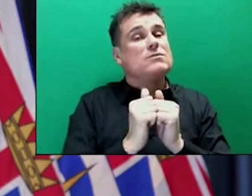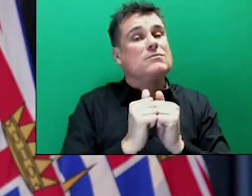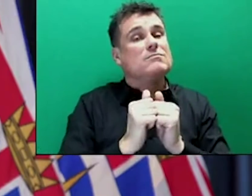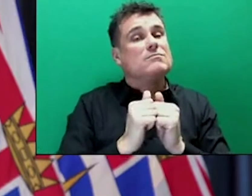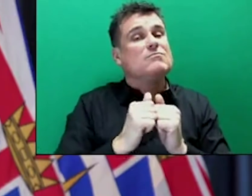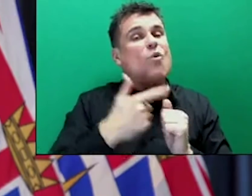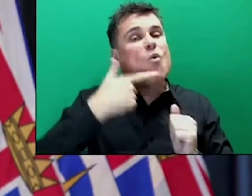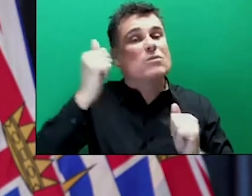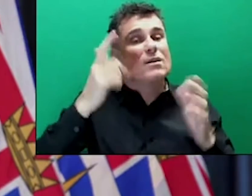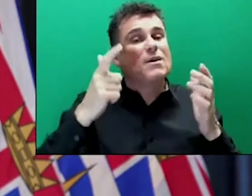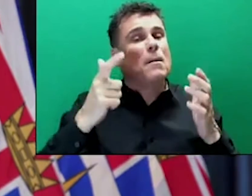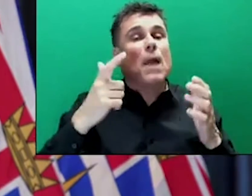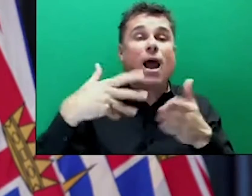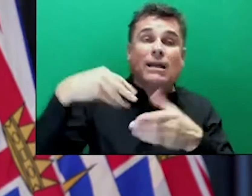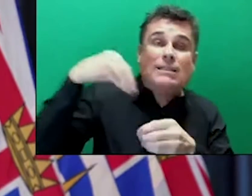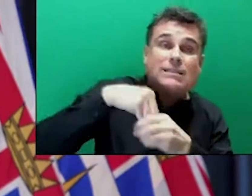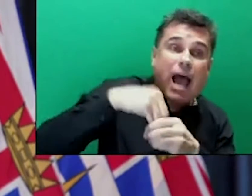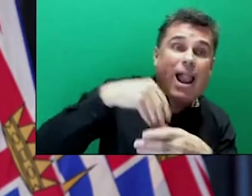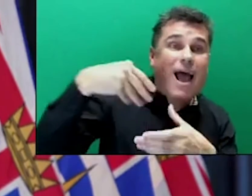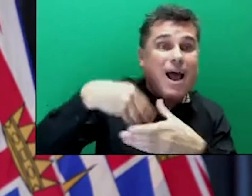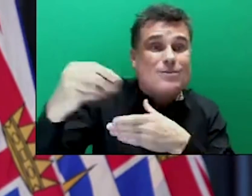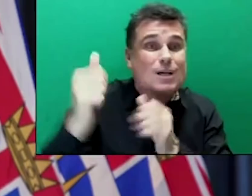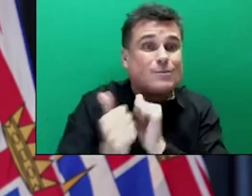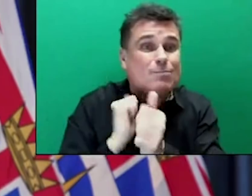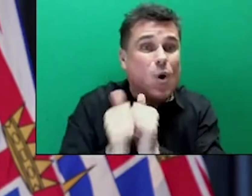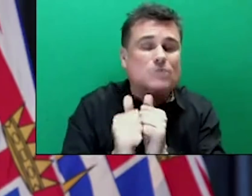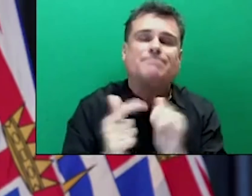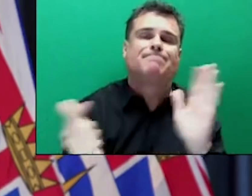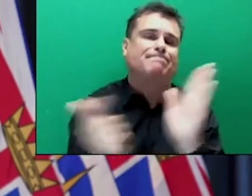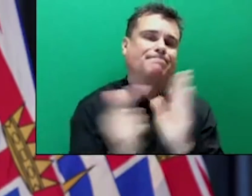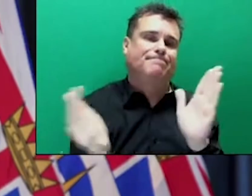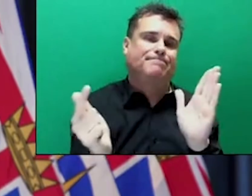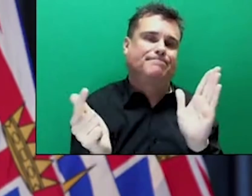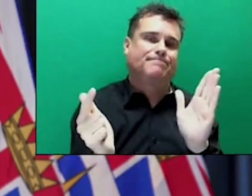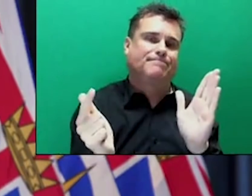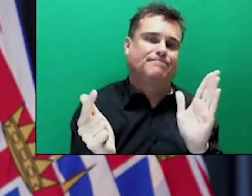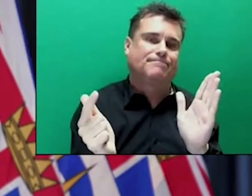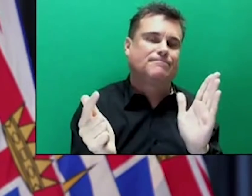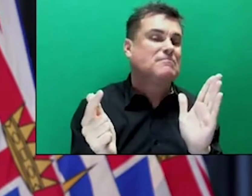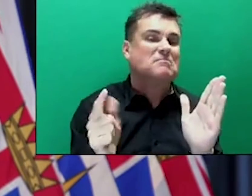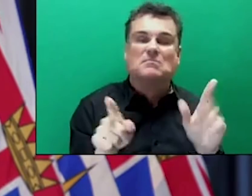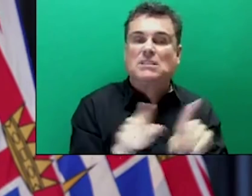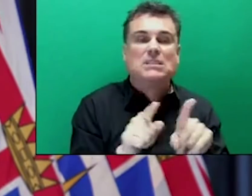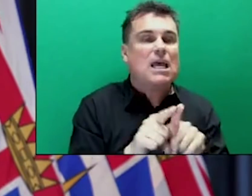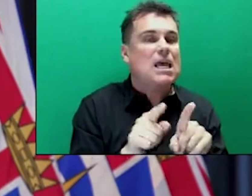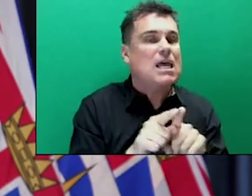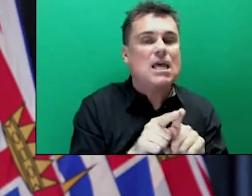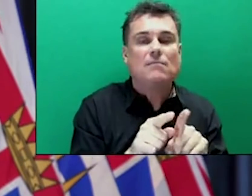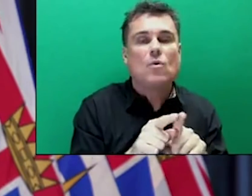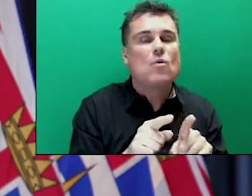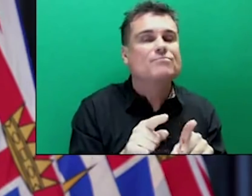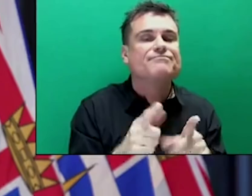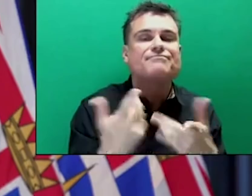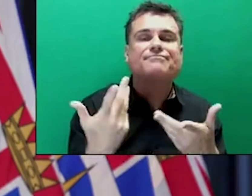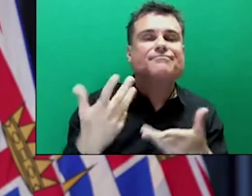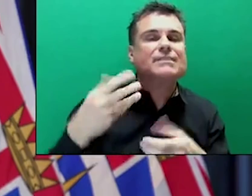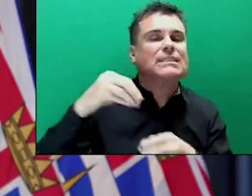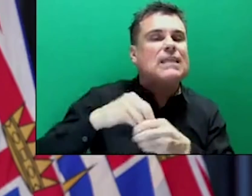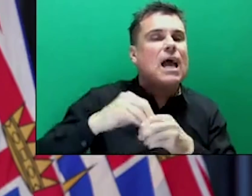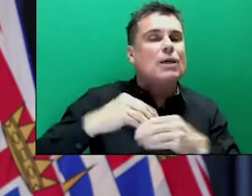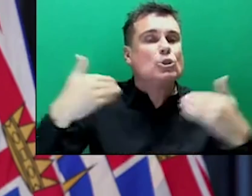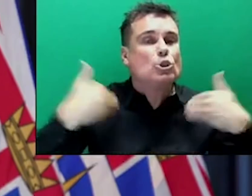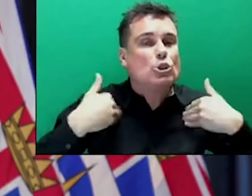restrictions. Some of these may begin to operate once we've issued the further orders and guidelines about how to do